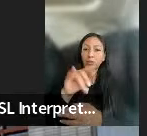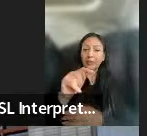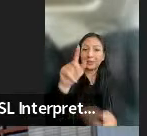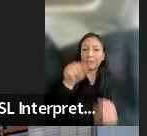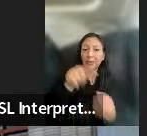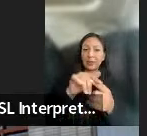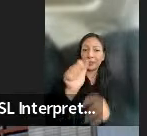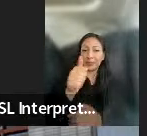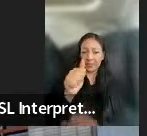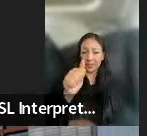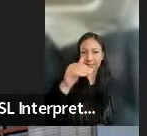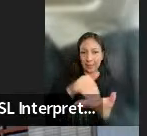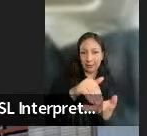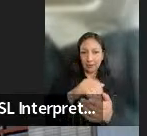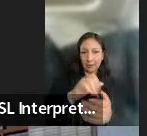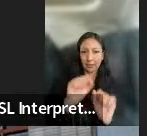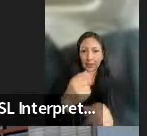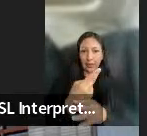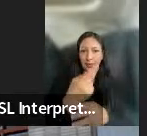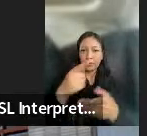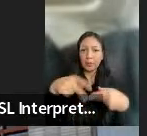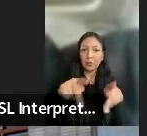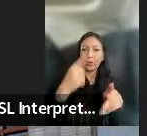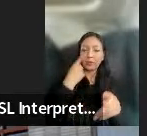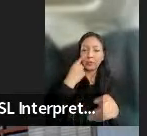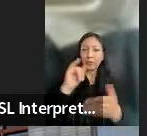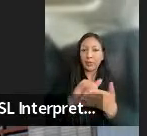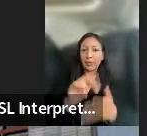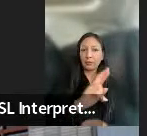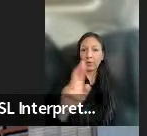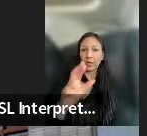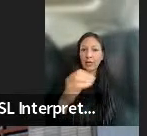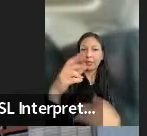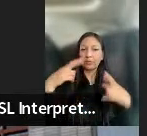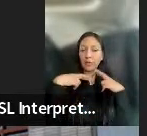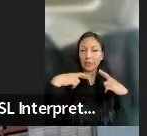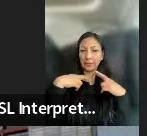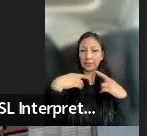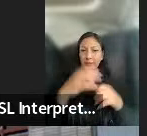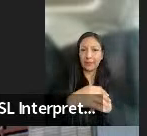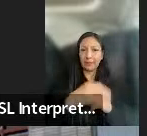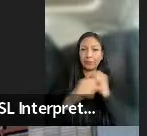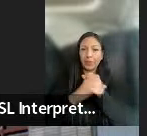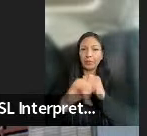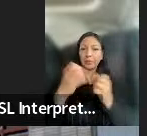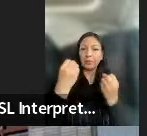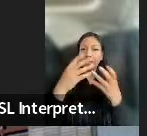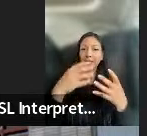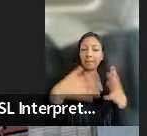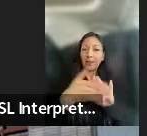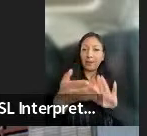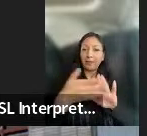group 4 and would be permitted as of right in residence, commercial, and manufacturing districts.